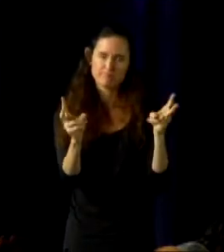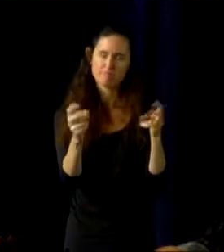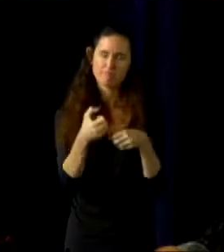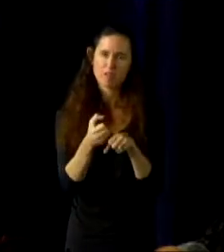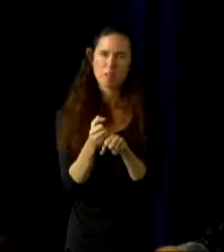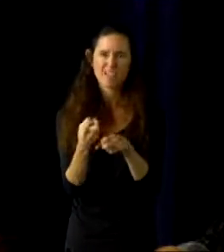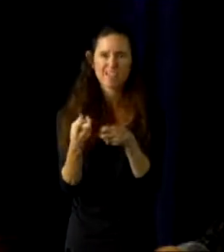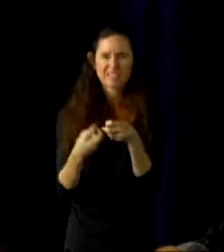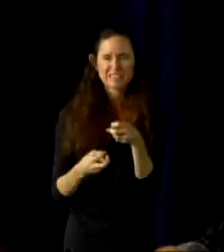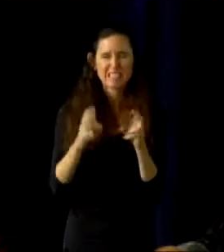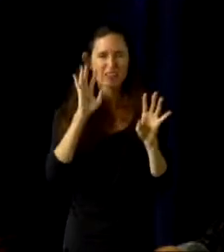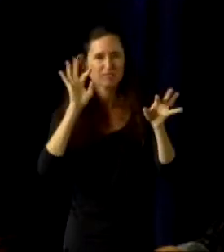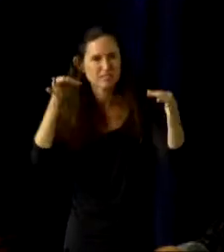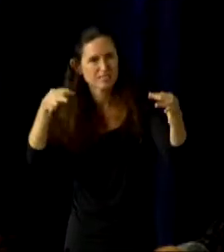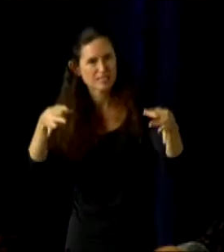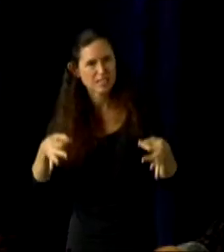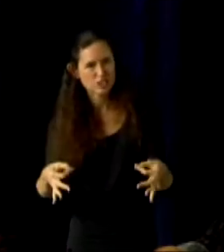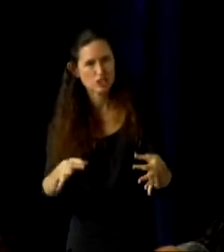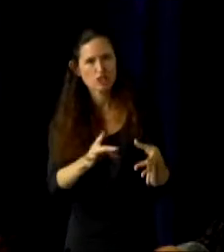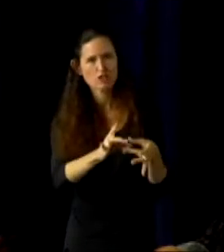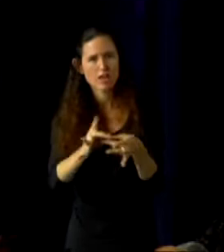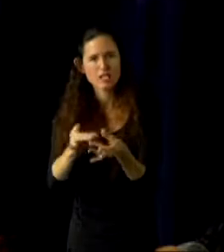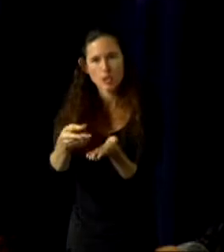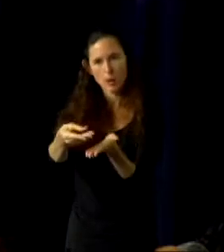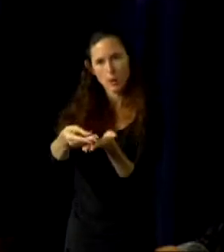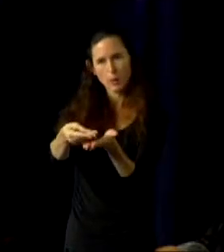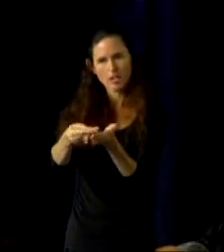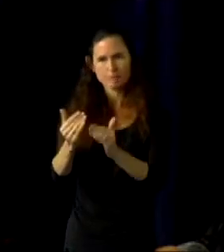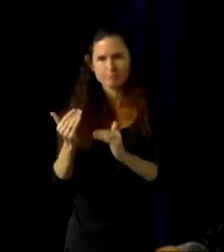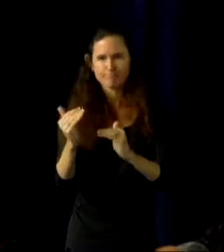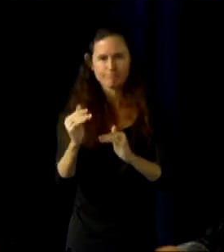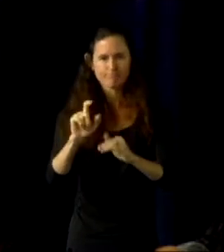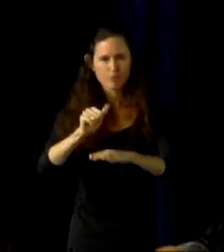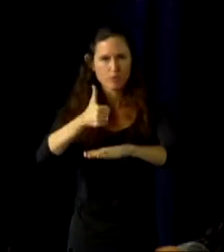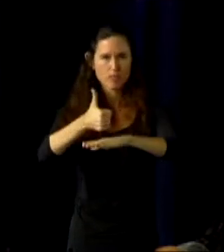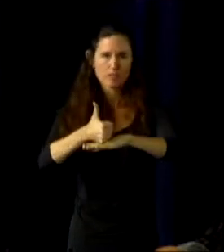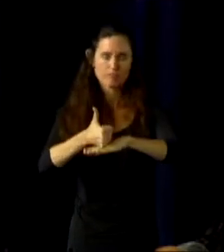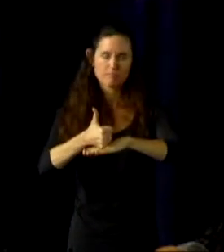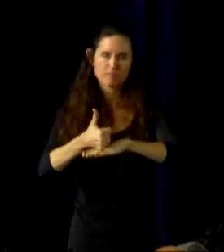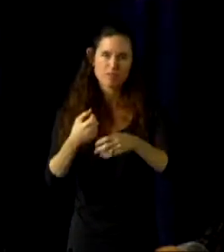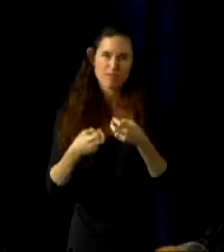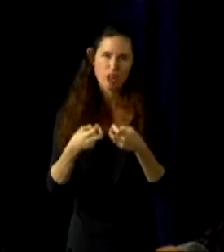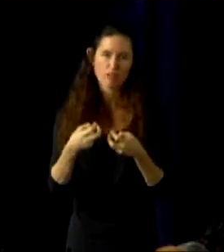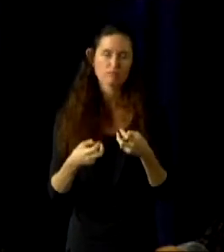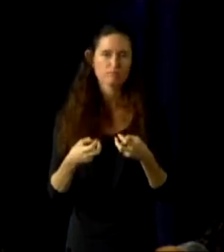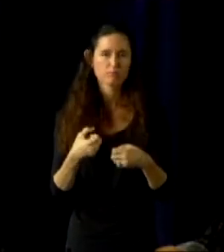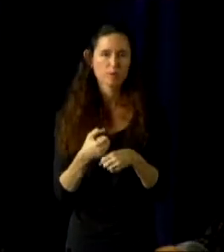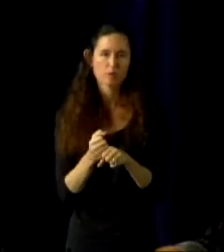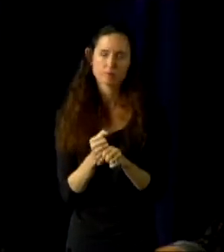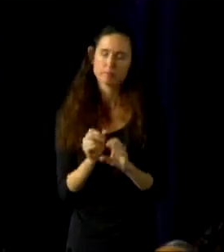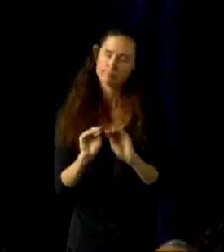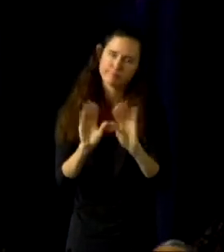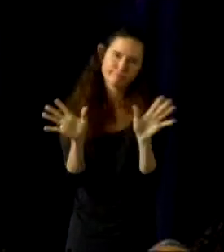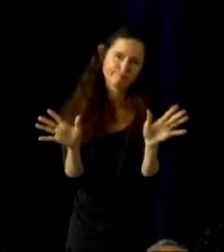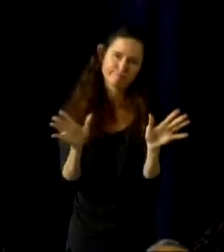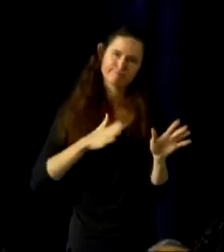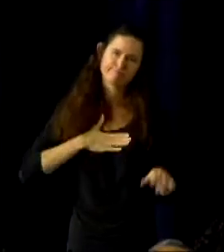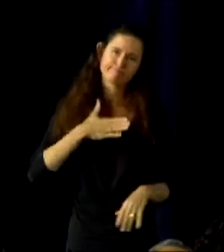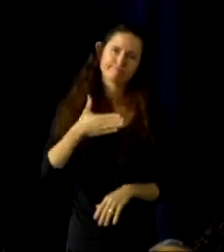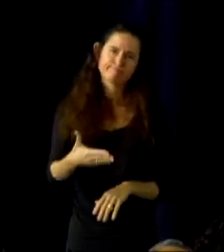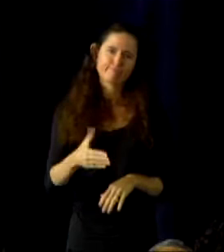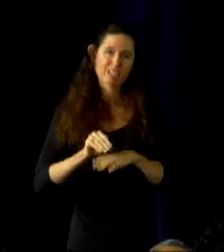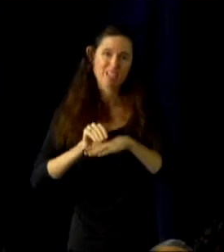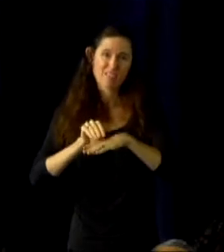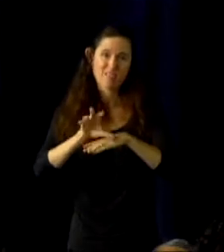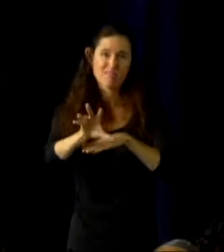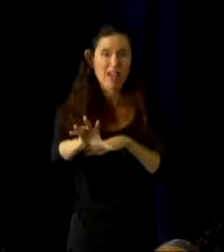along with the administration with regard to the budget that we have to set. It was difficult, and we've made no bones about that. It affected